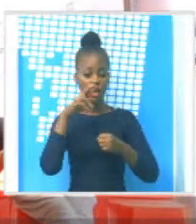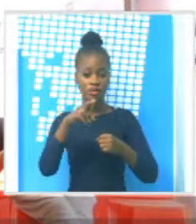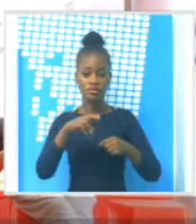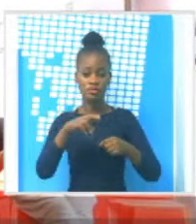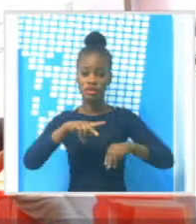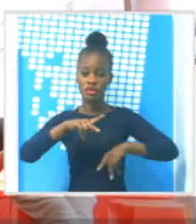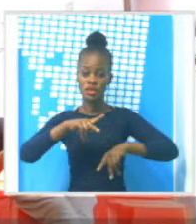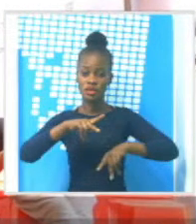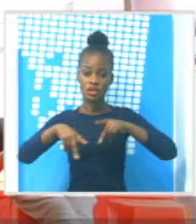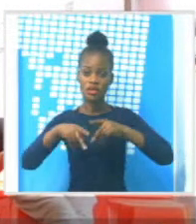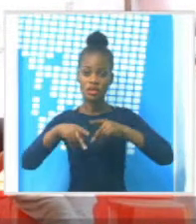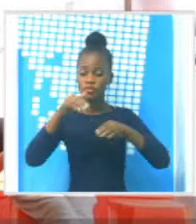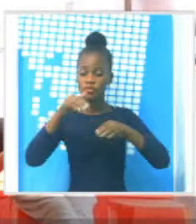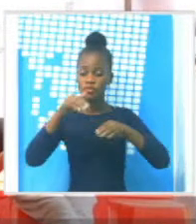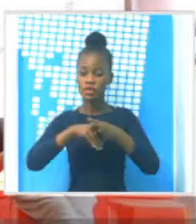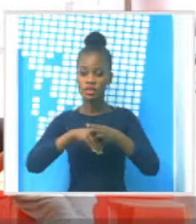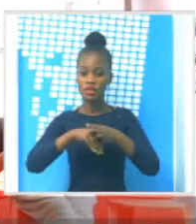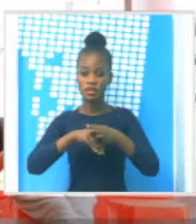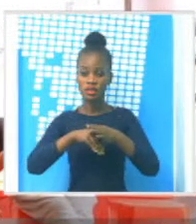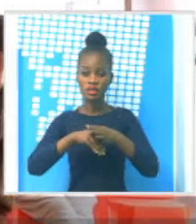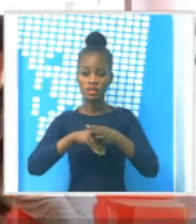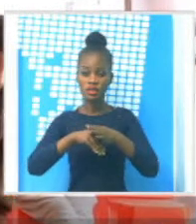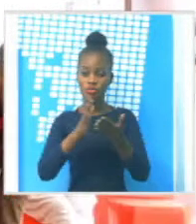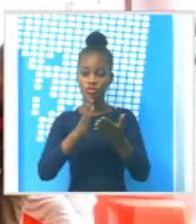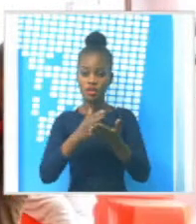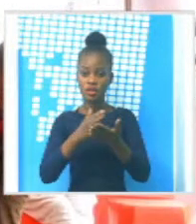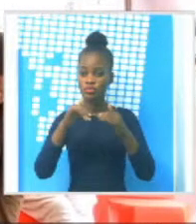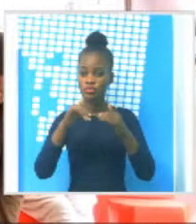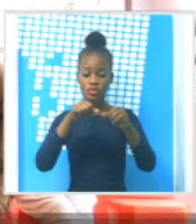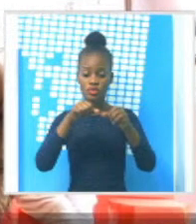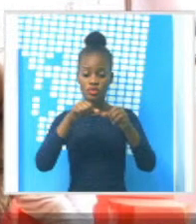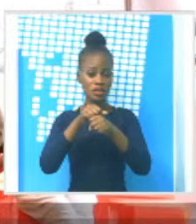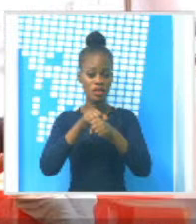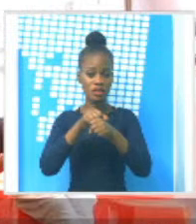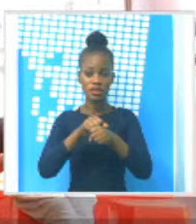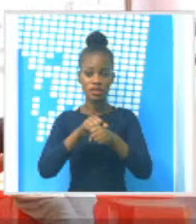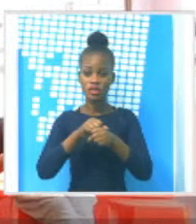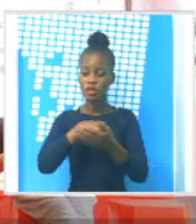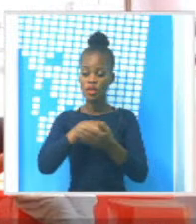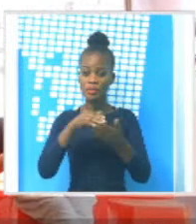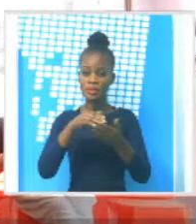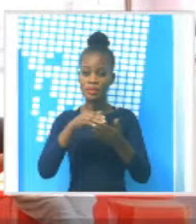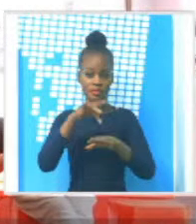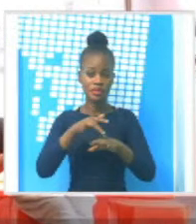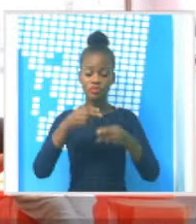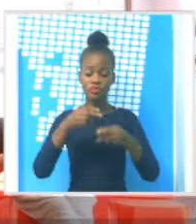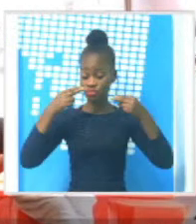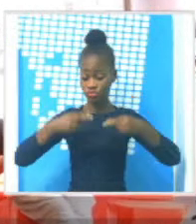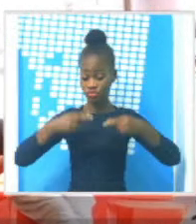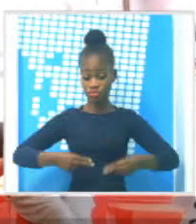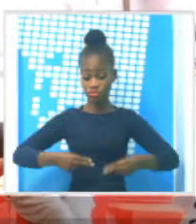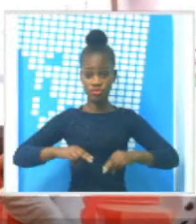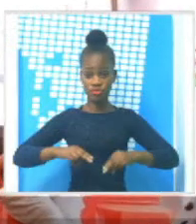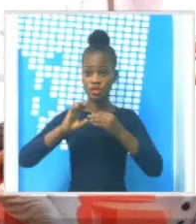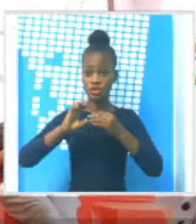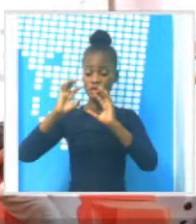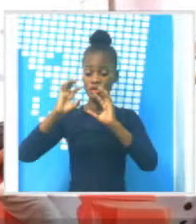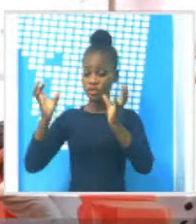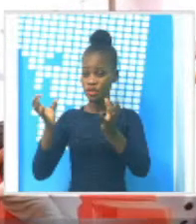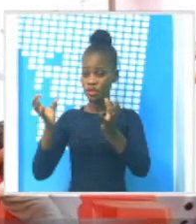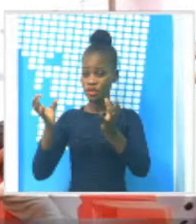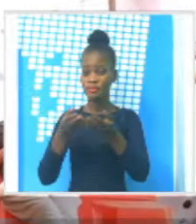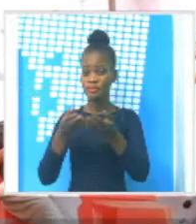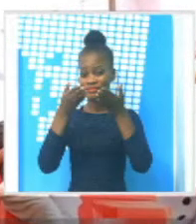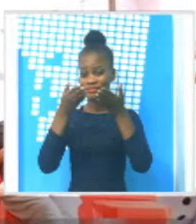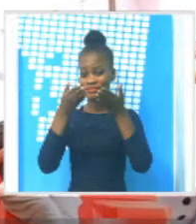clients are into export-oriented business, but we also know that a healthy community is that community